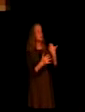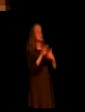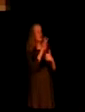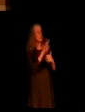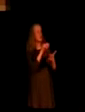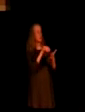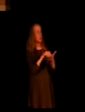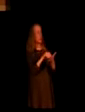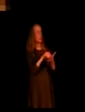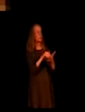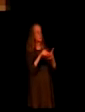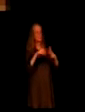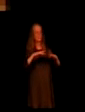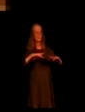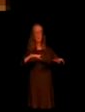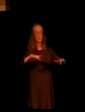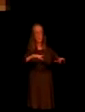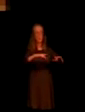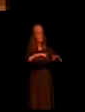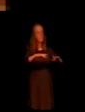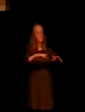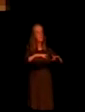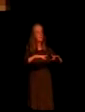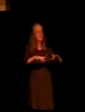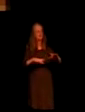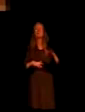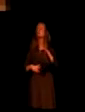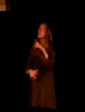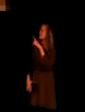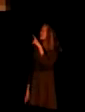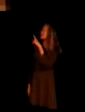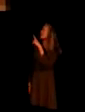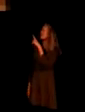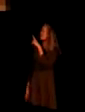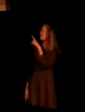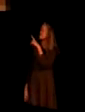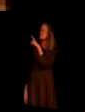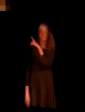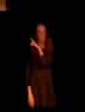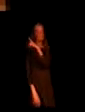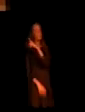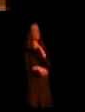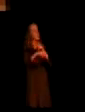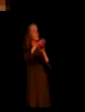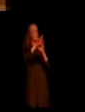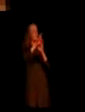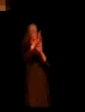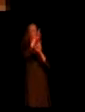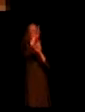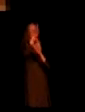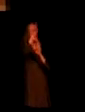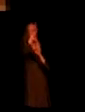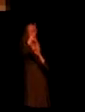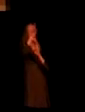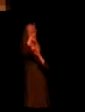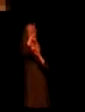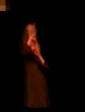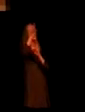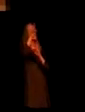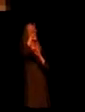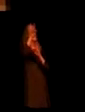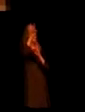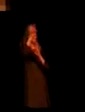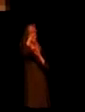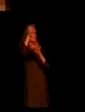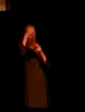scars all around. This is my favorite one. This is from the Space Shuttle, And this is what